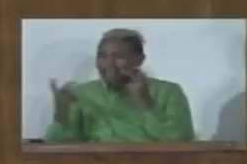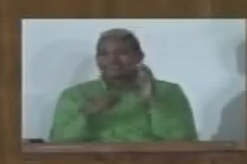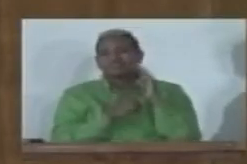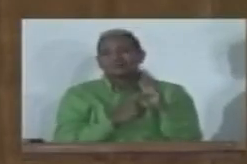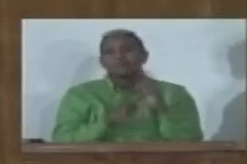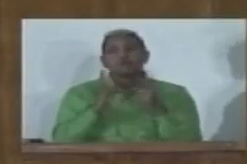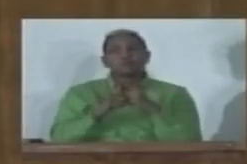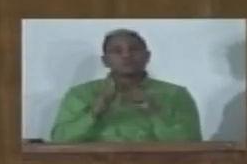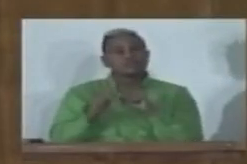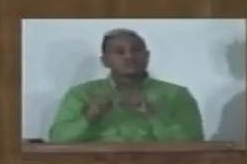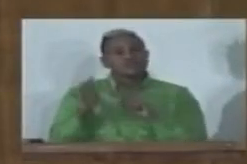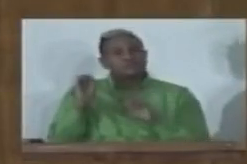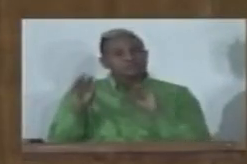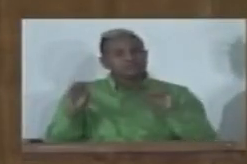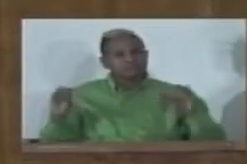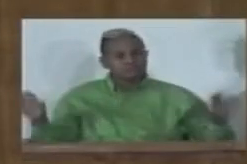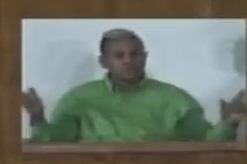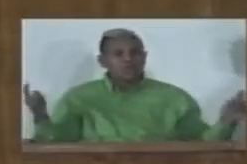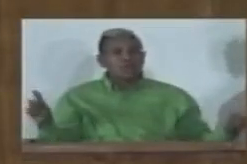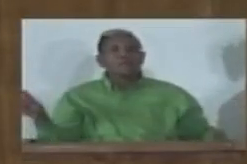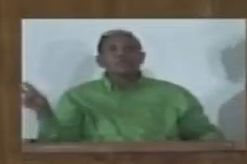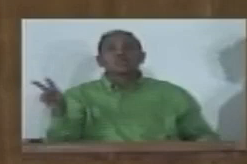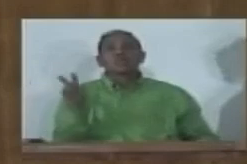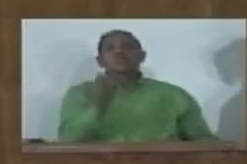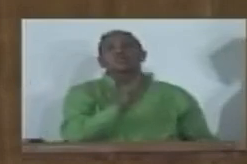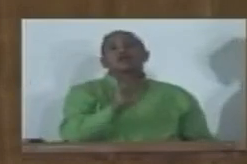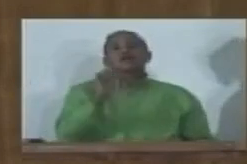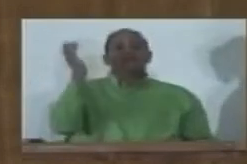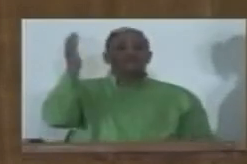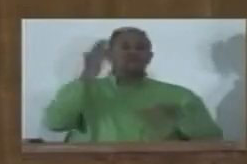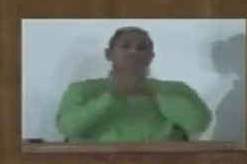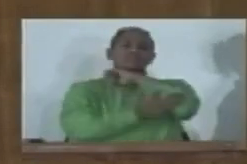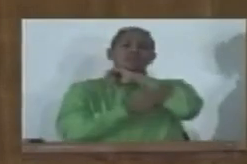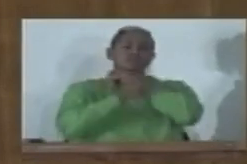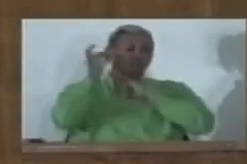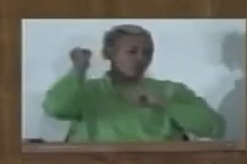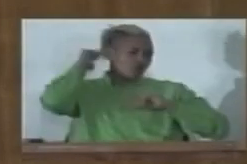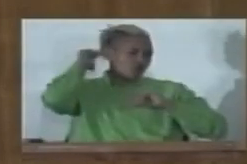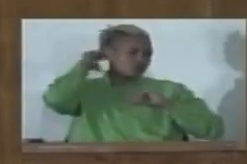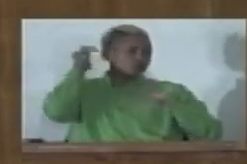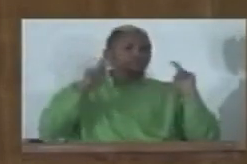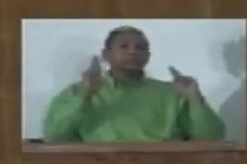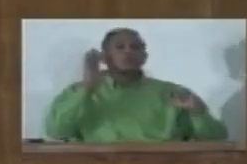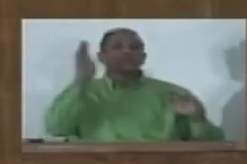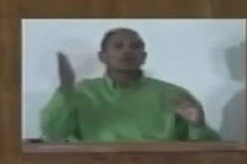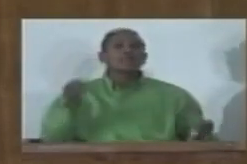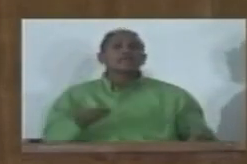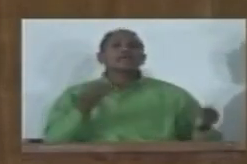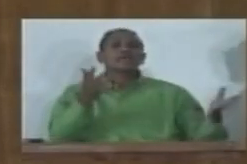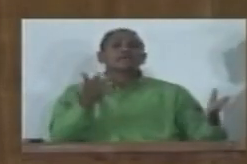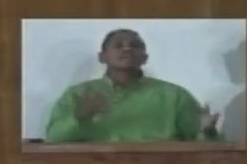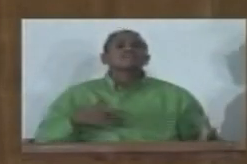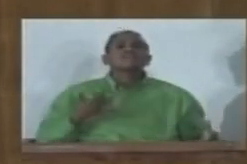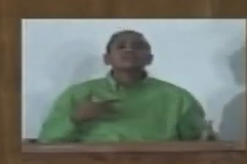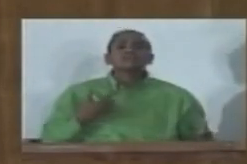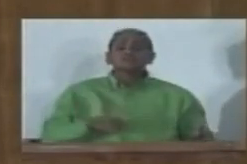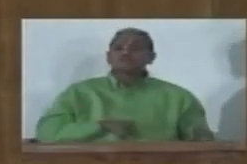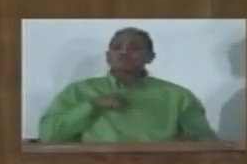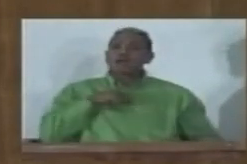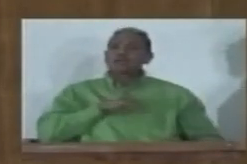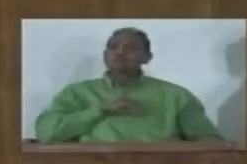others. This will raise the national consciousness of our people, create a sense of national pride among